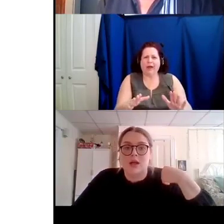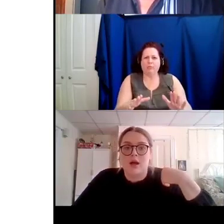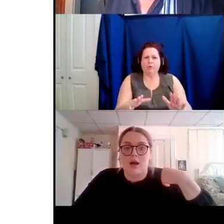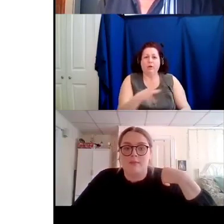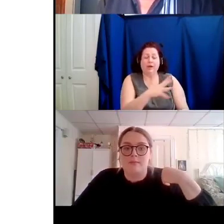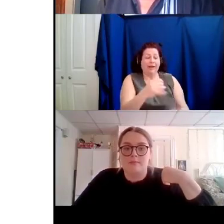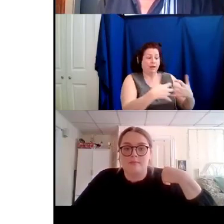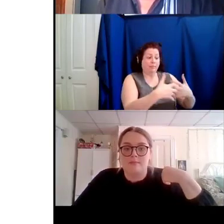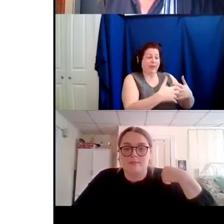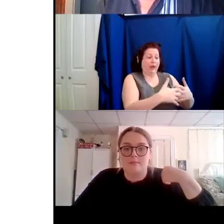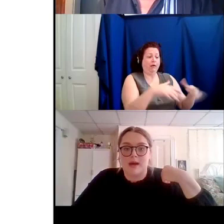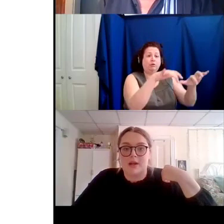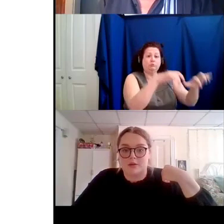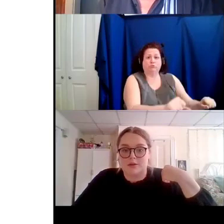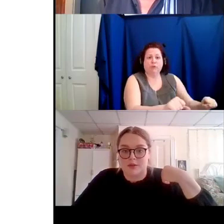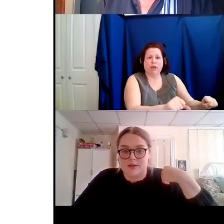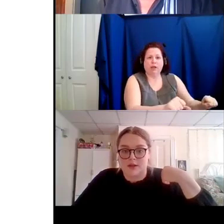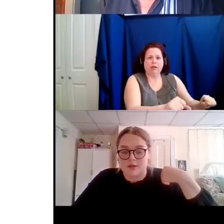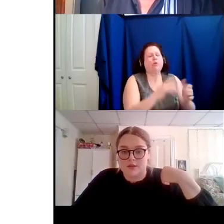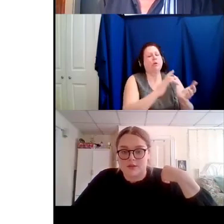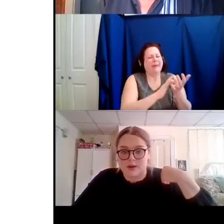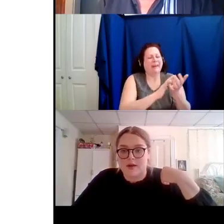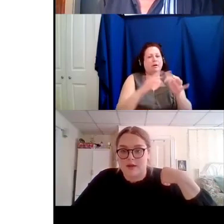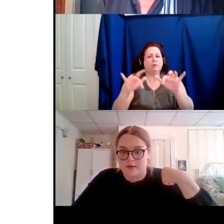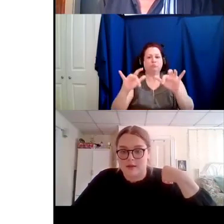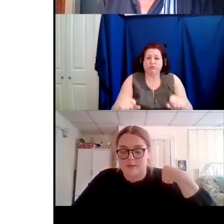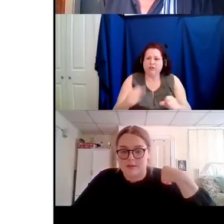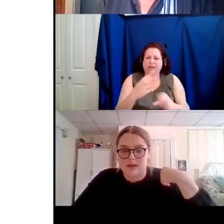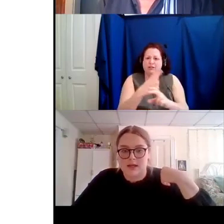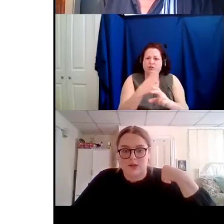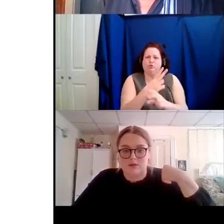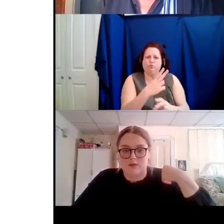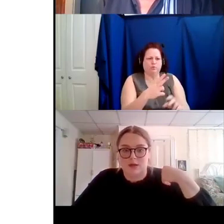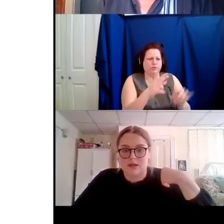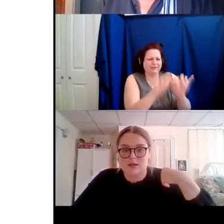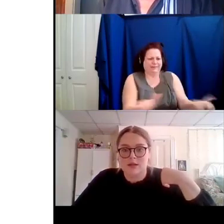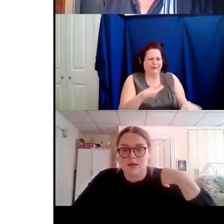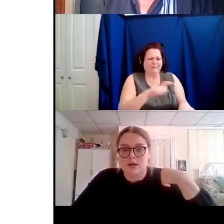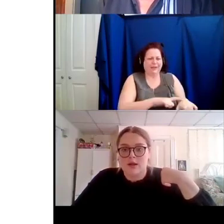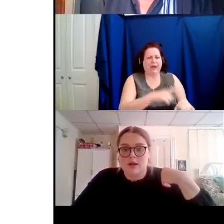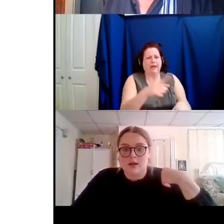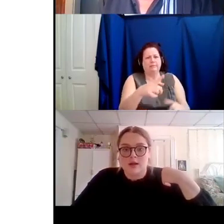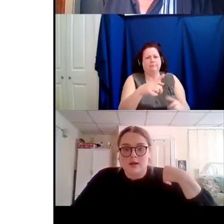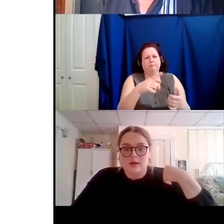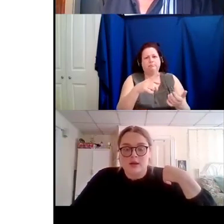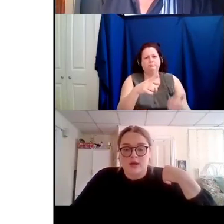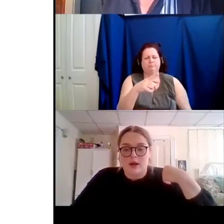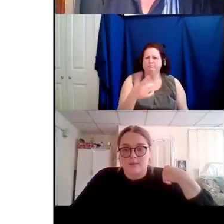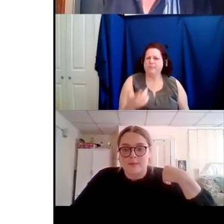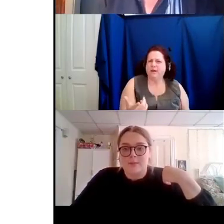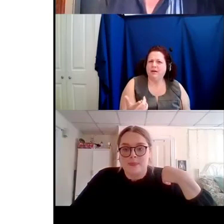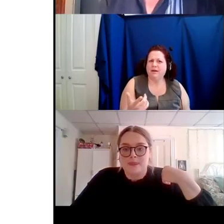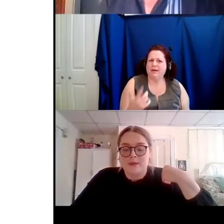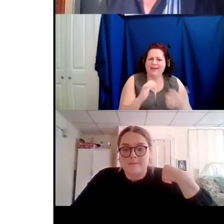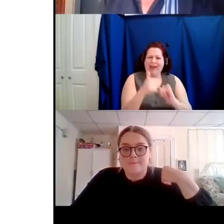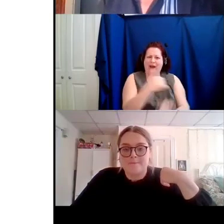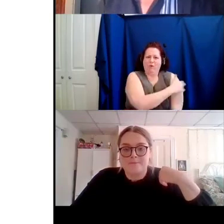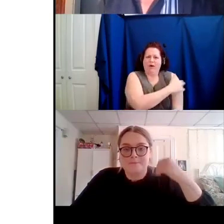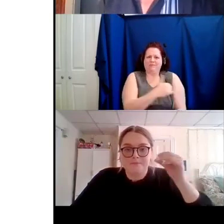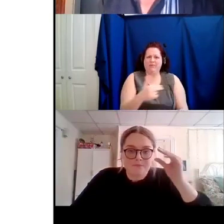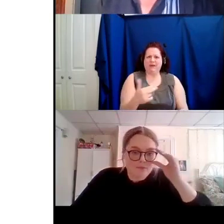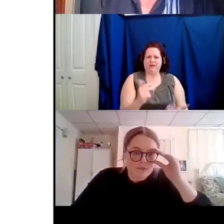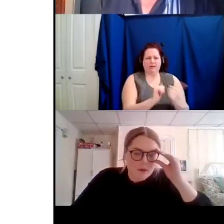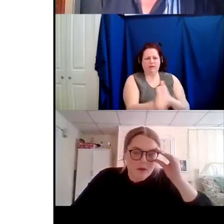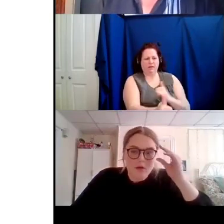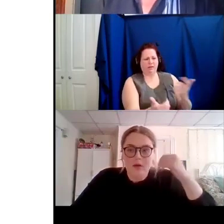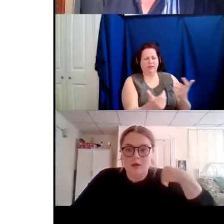Walter, medical restraints are used as well. And I think they mean medication restraints. That's right. And I think we need to